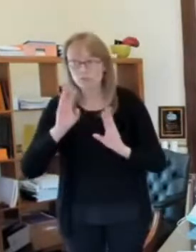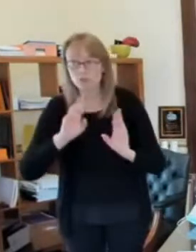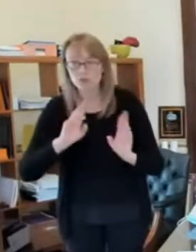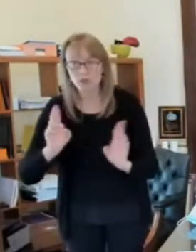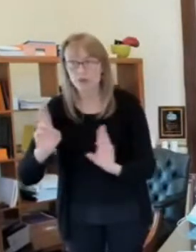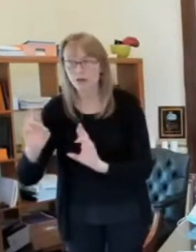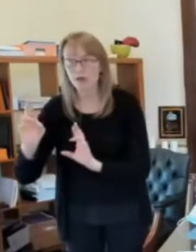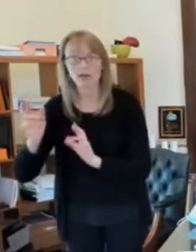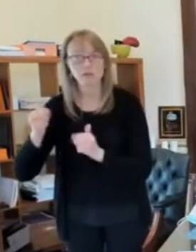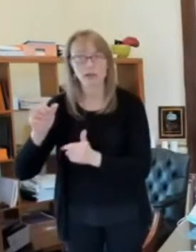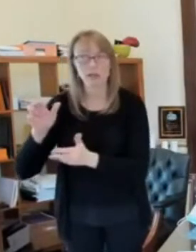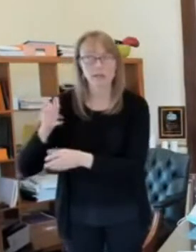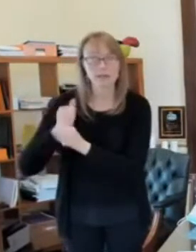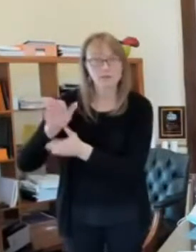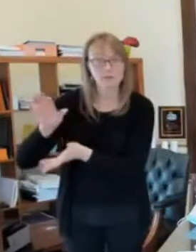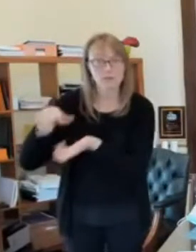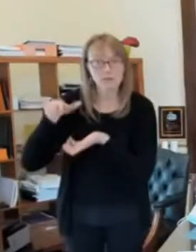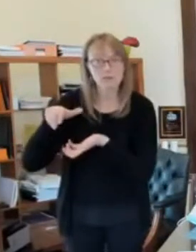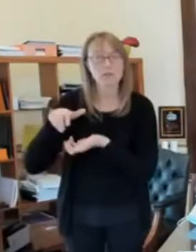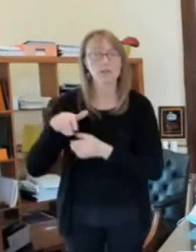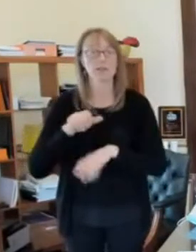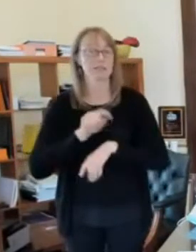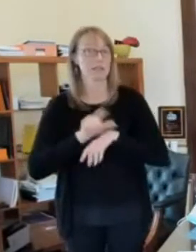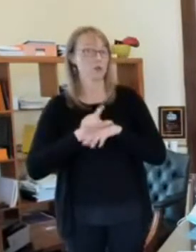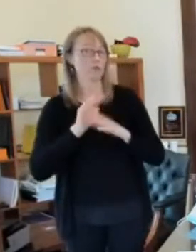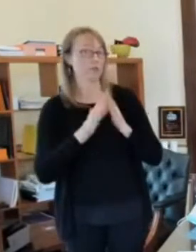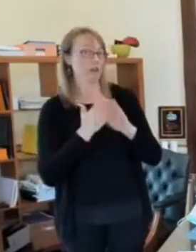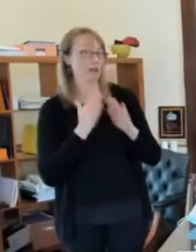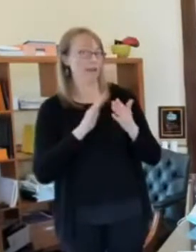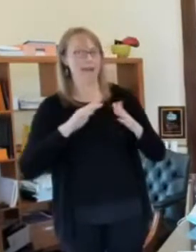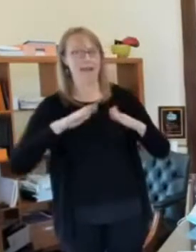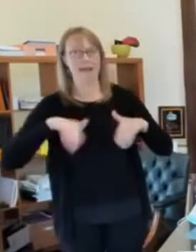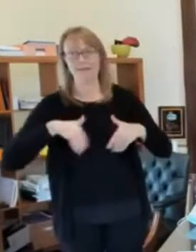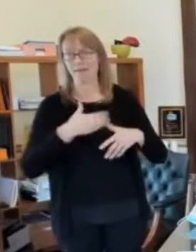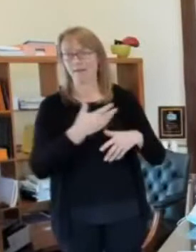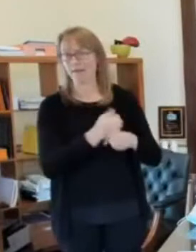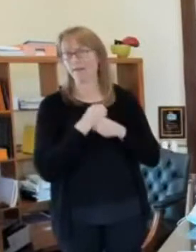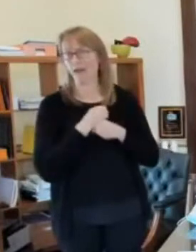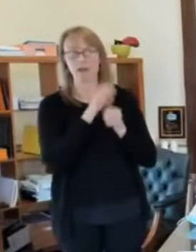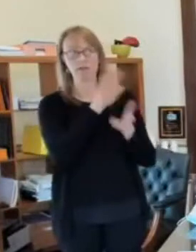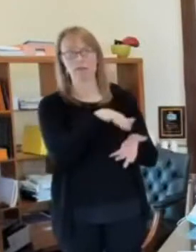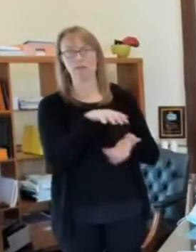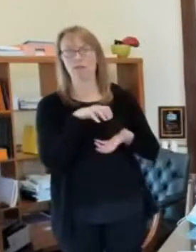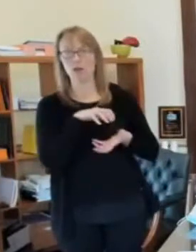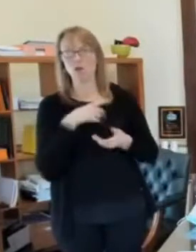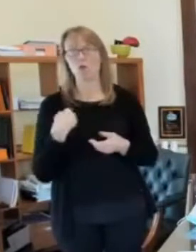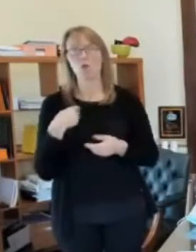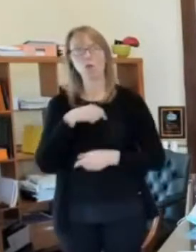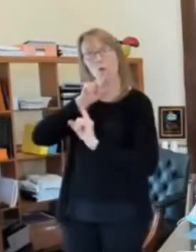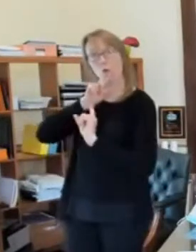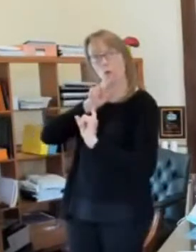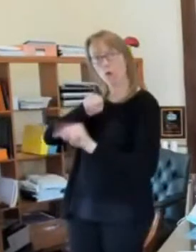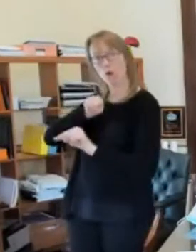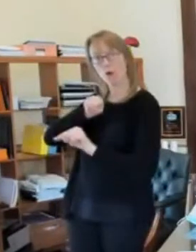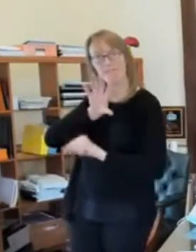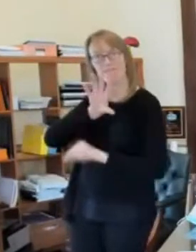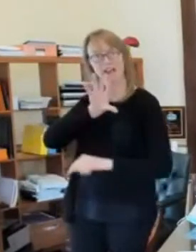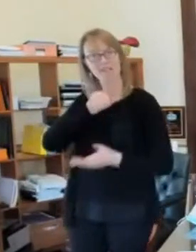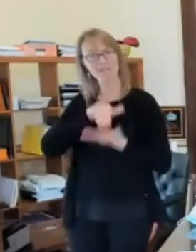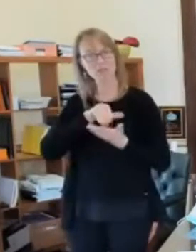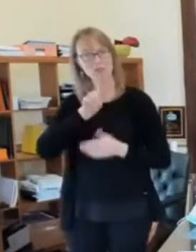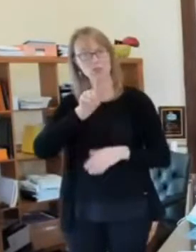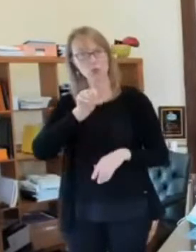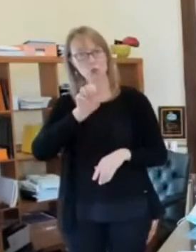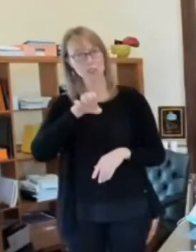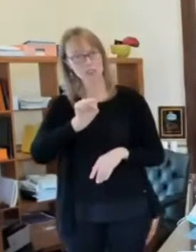haven't received our first shipment yet of the vaccine. We ordered 5,000 doses, which